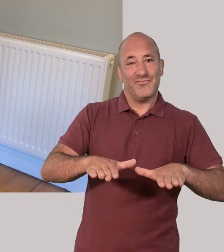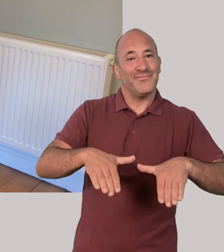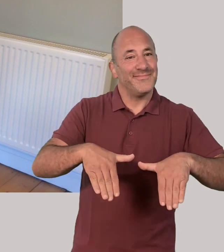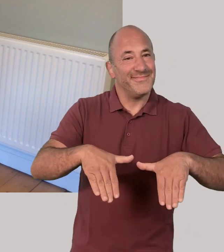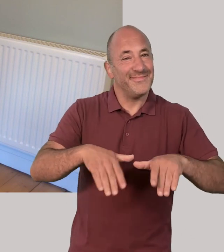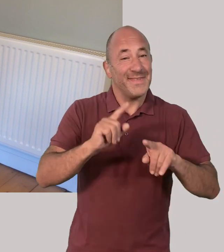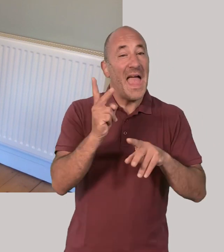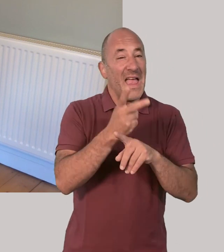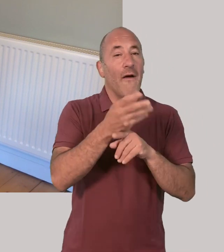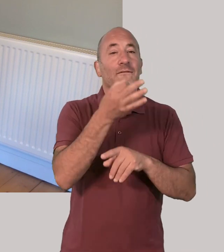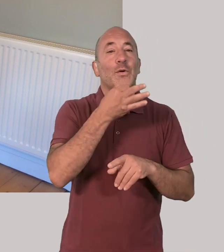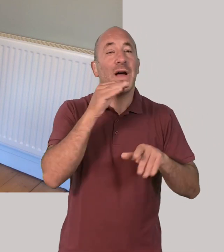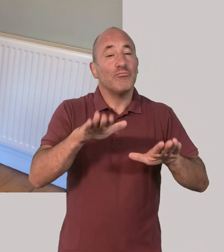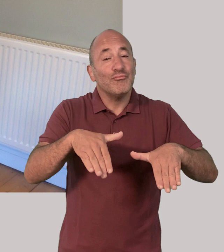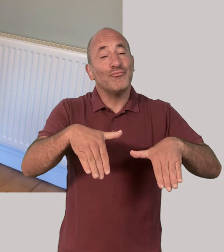that a few times.